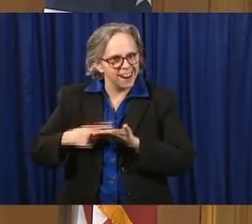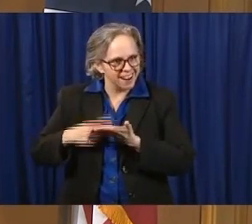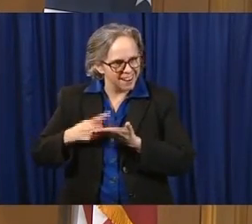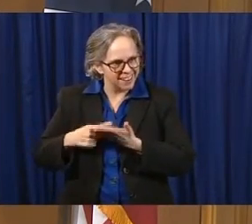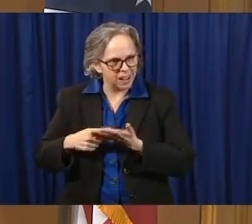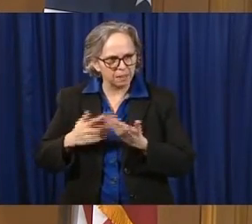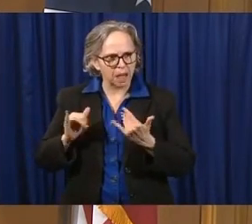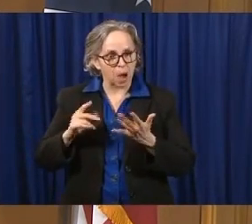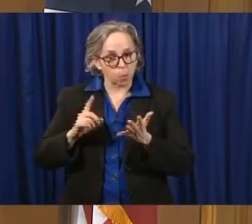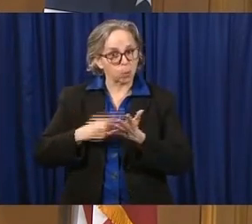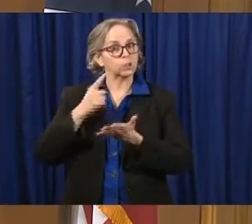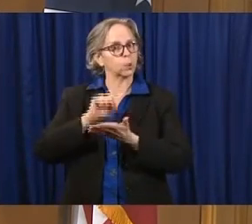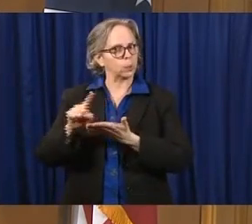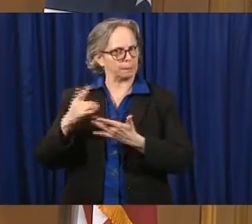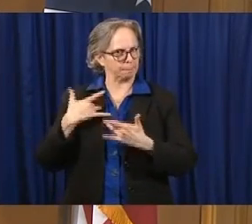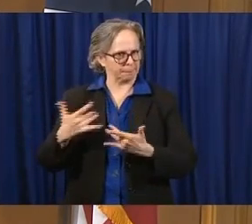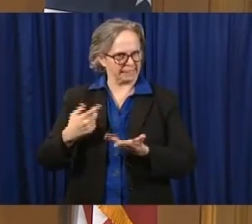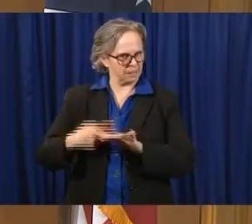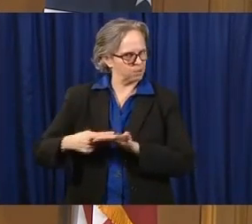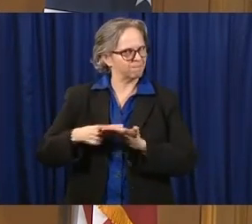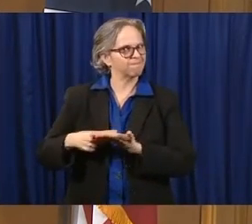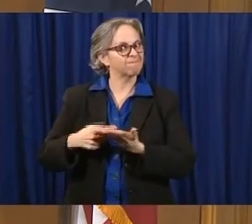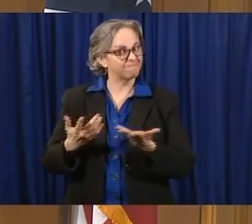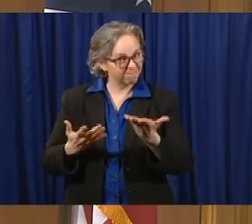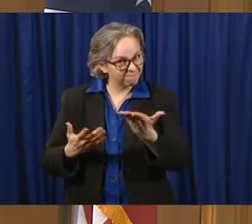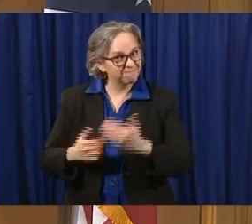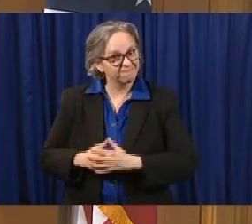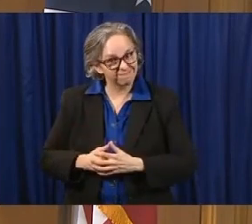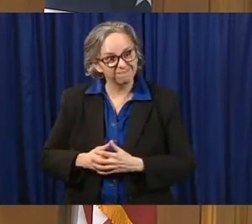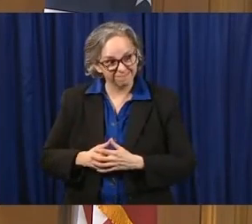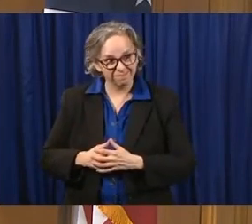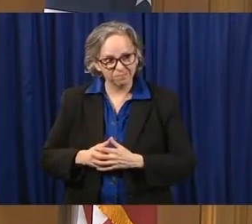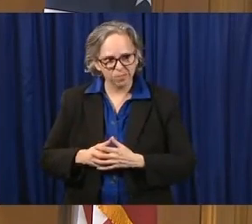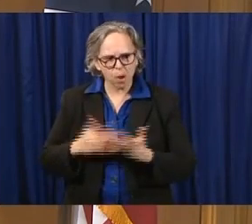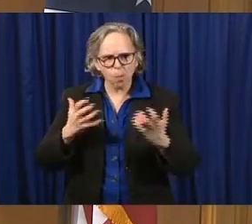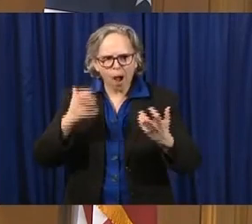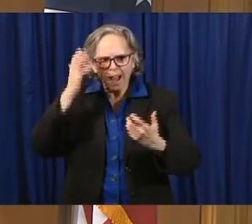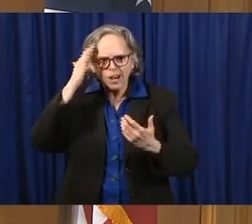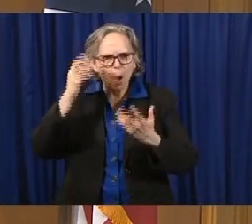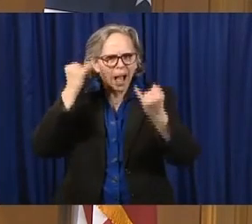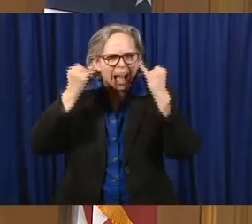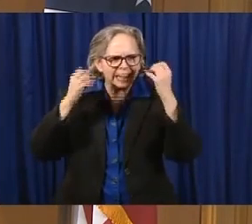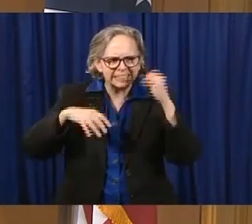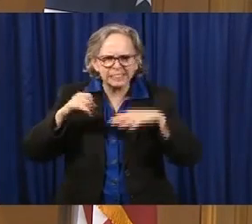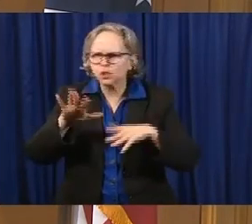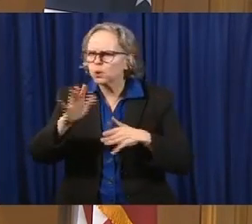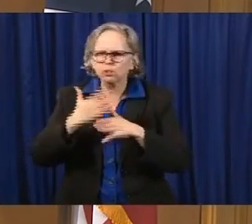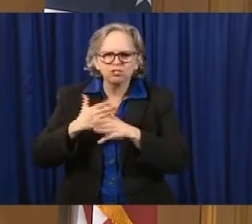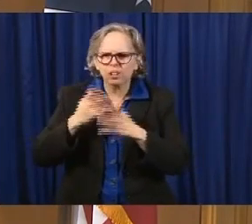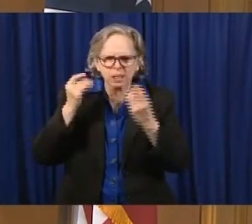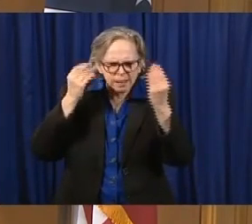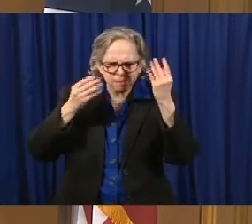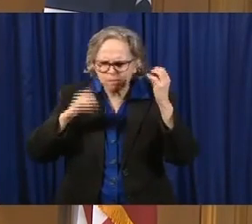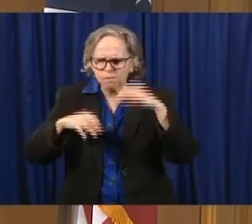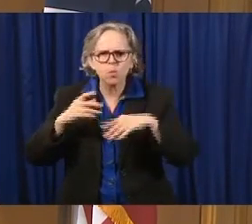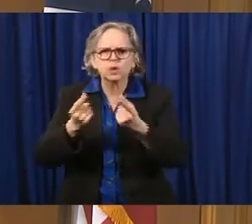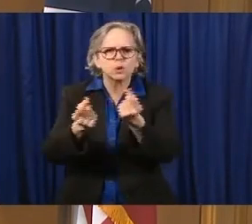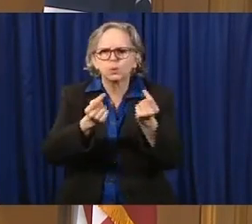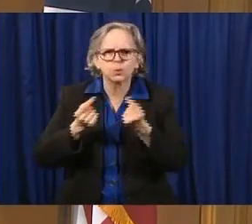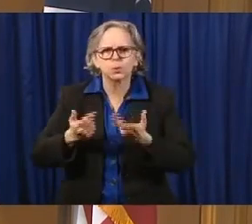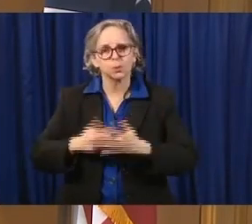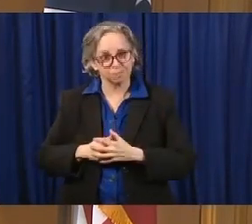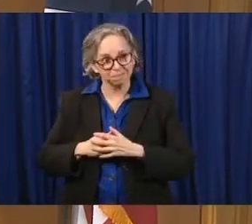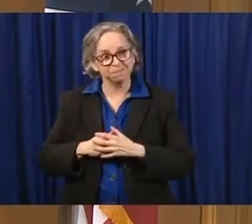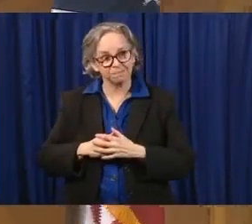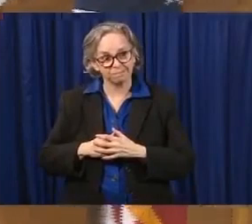week. So we're always looking for good ideas, and we're always looking how to share information. I could